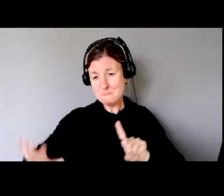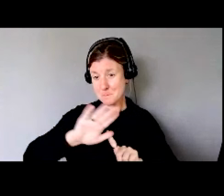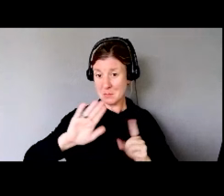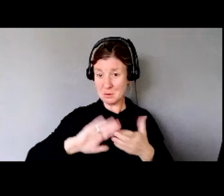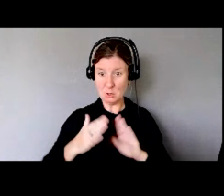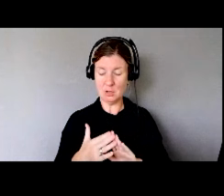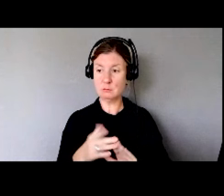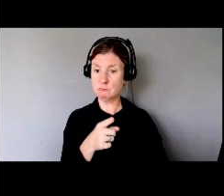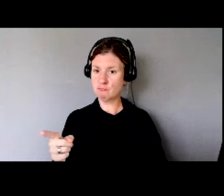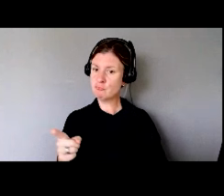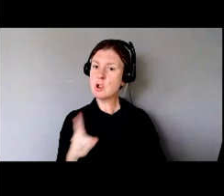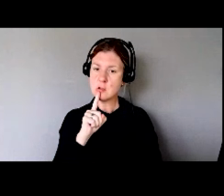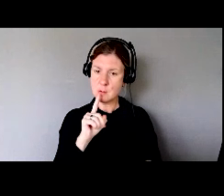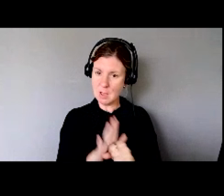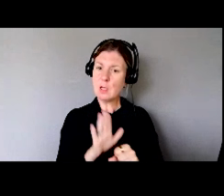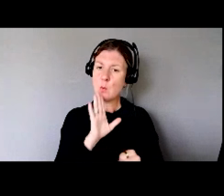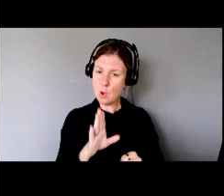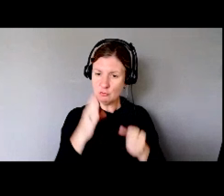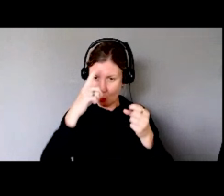and respectful evaluations.